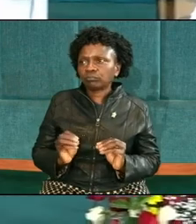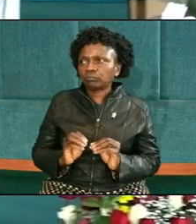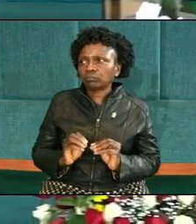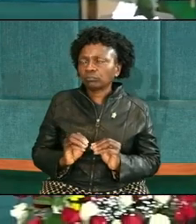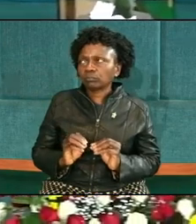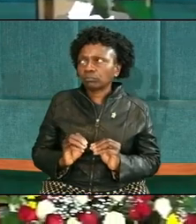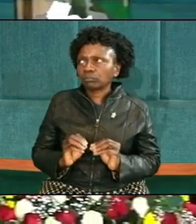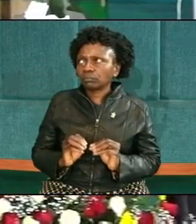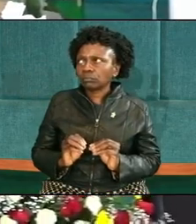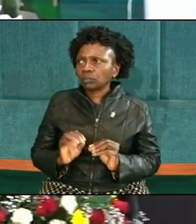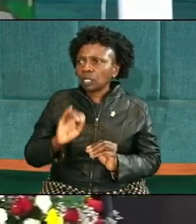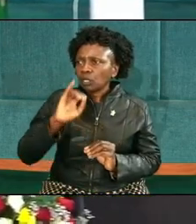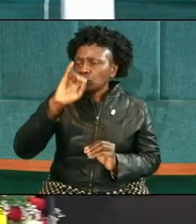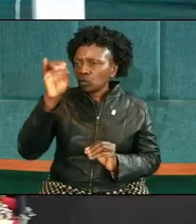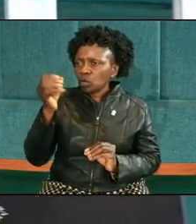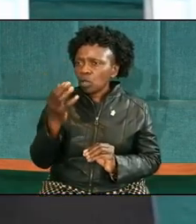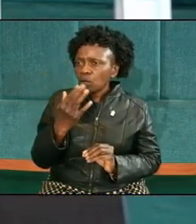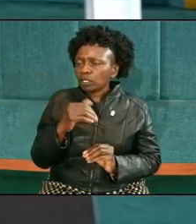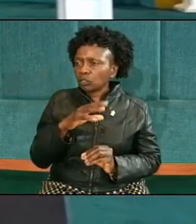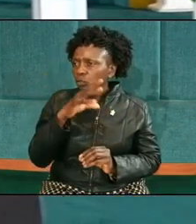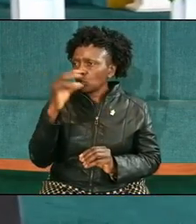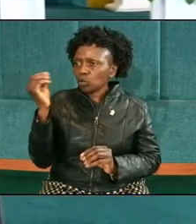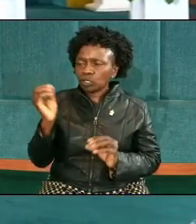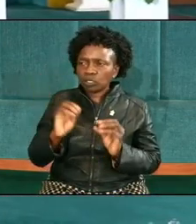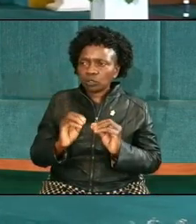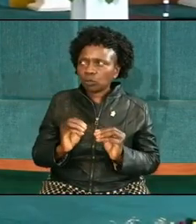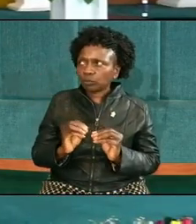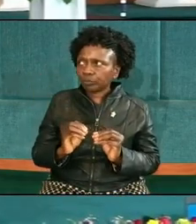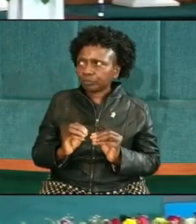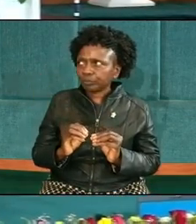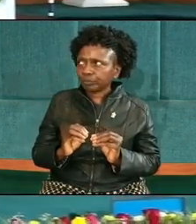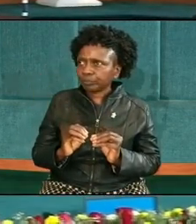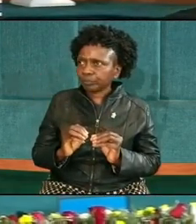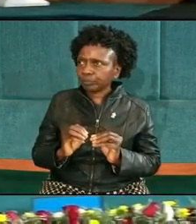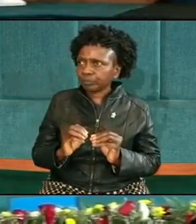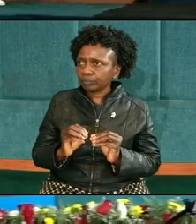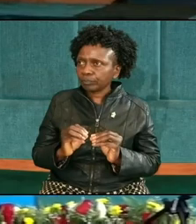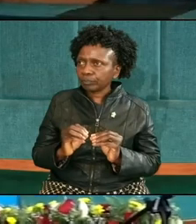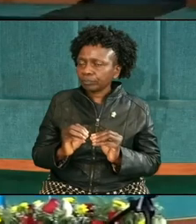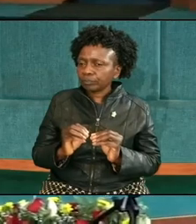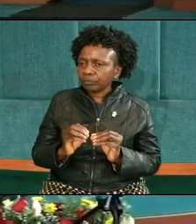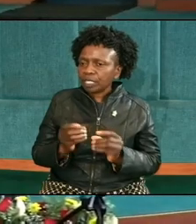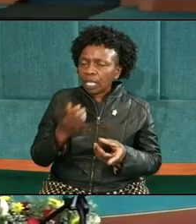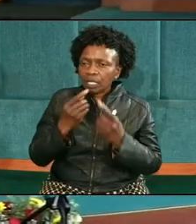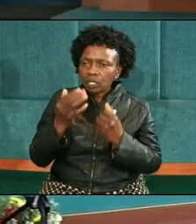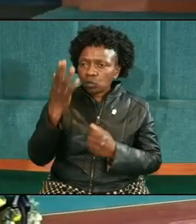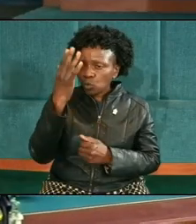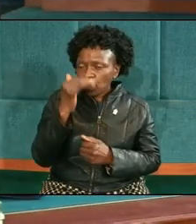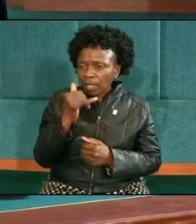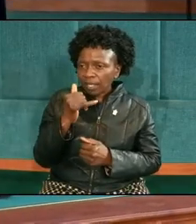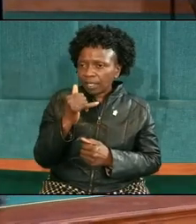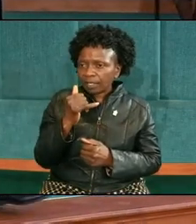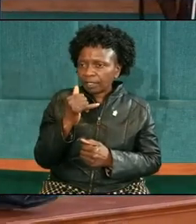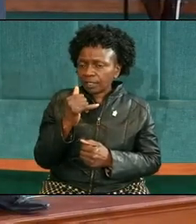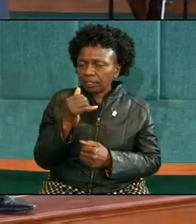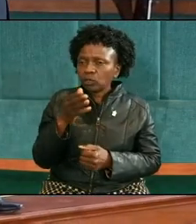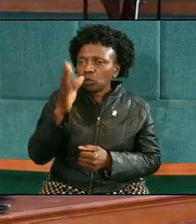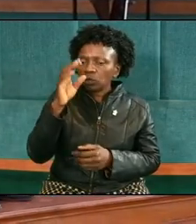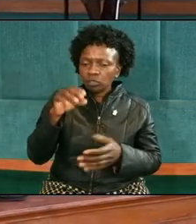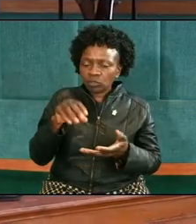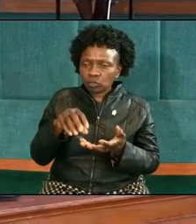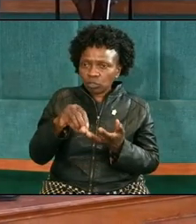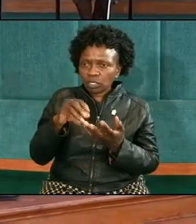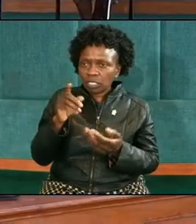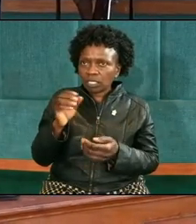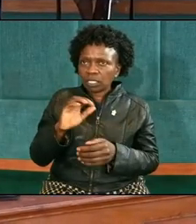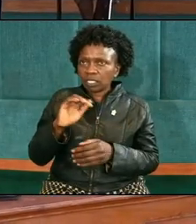Right? Jonah didn't want to go. But I'm going to tell you why. But I'm going to tell you why God had interest in the city.